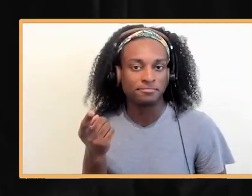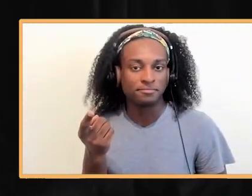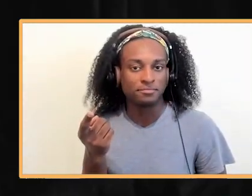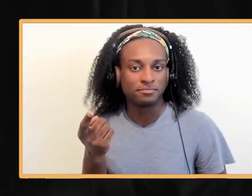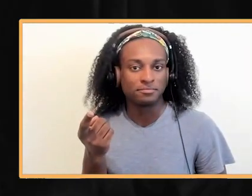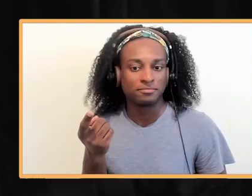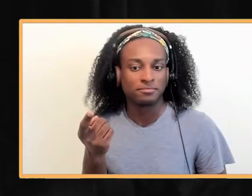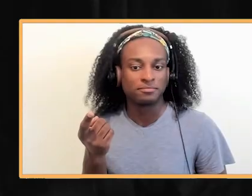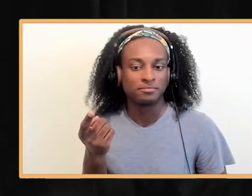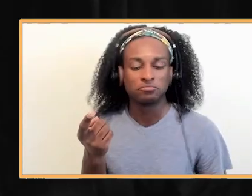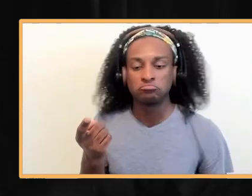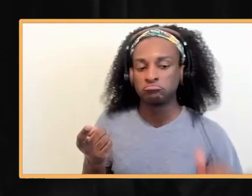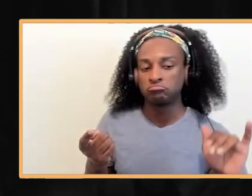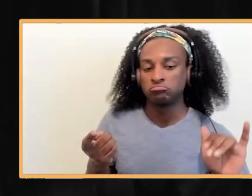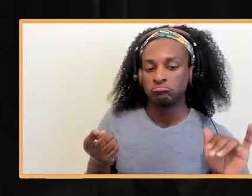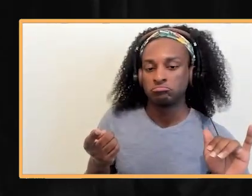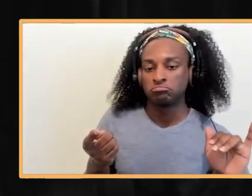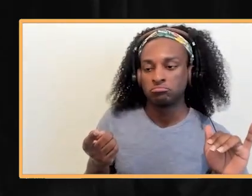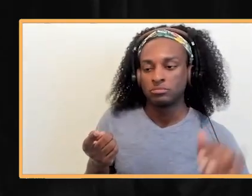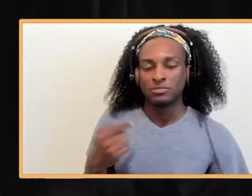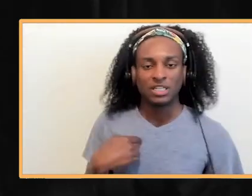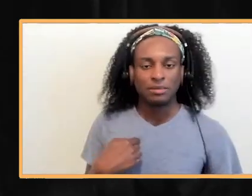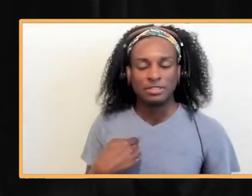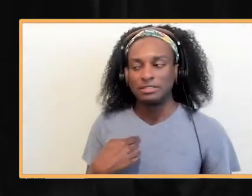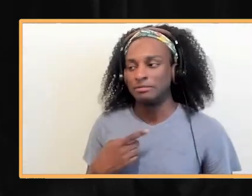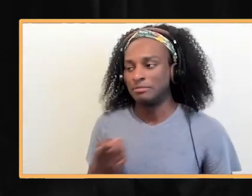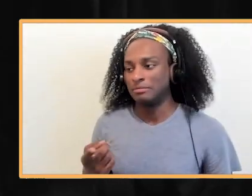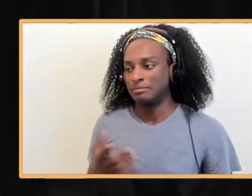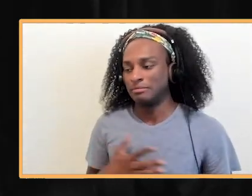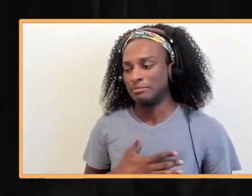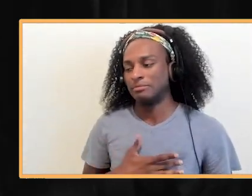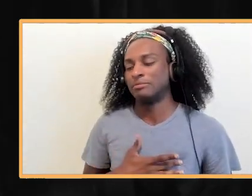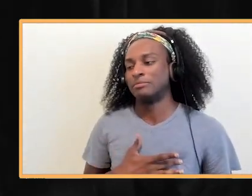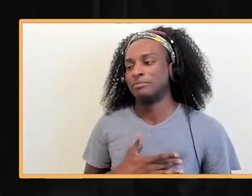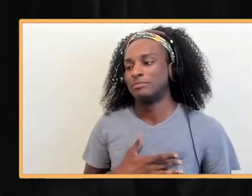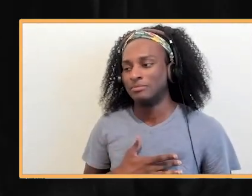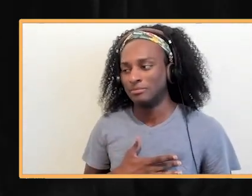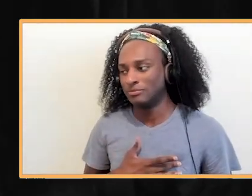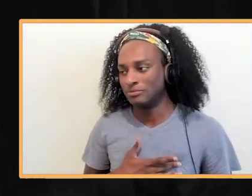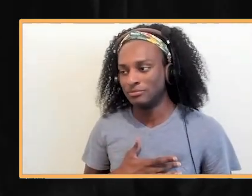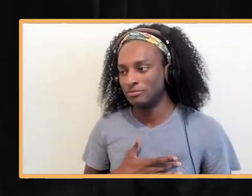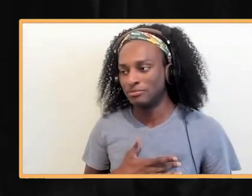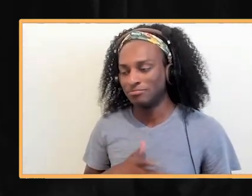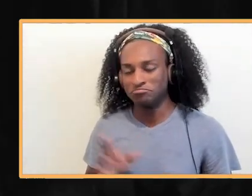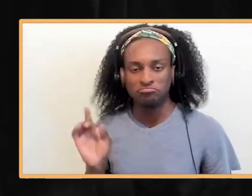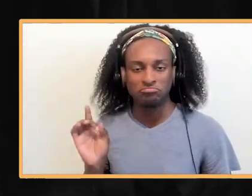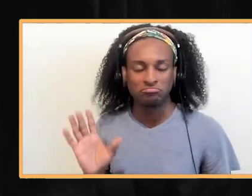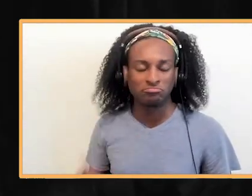just really disheartened. And I'm looking for